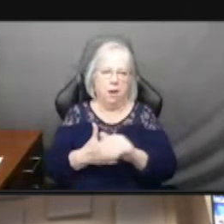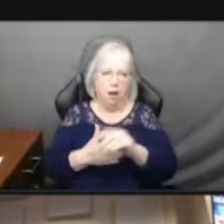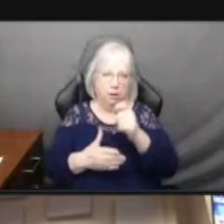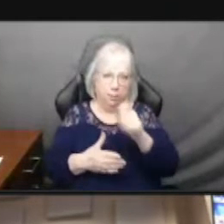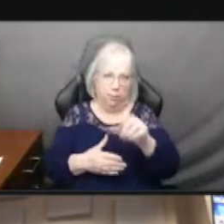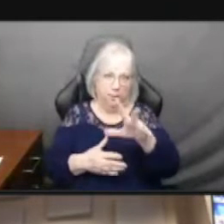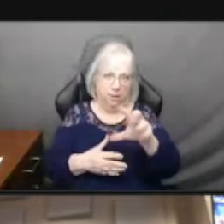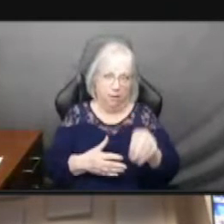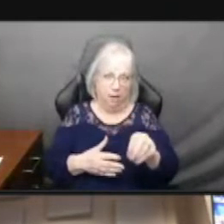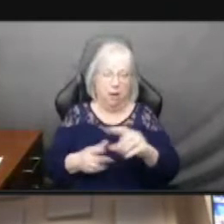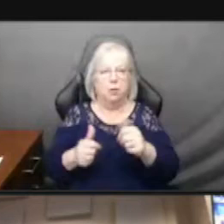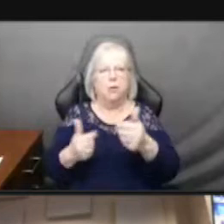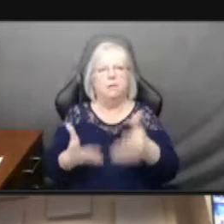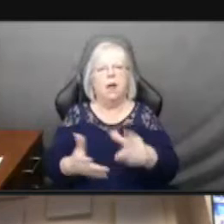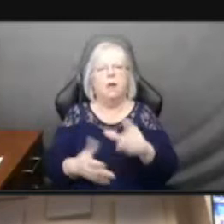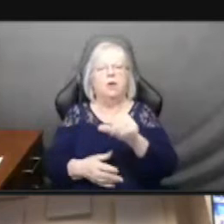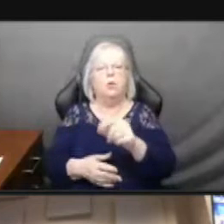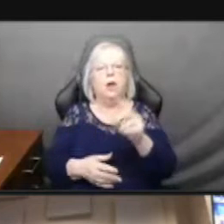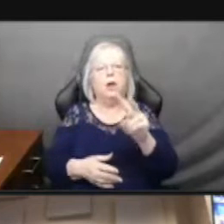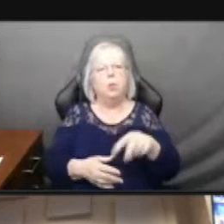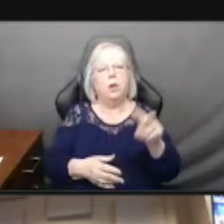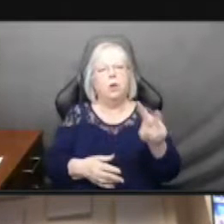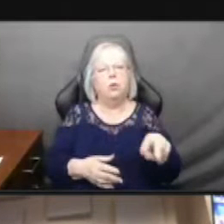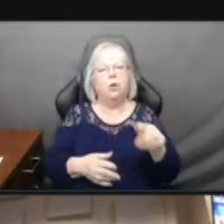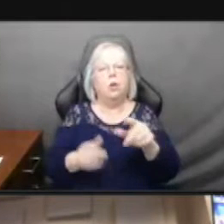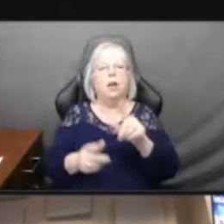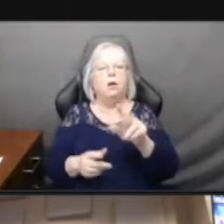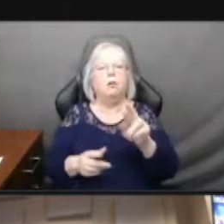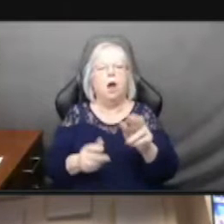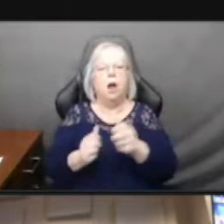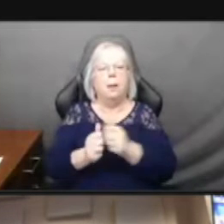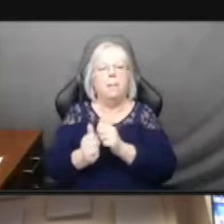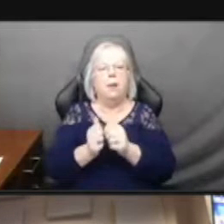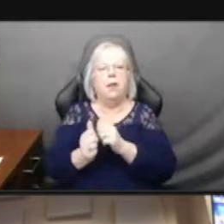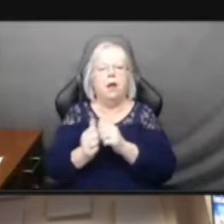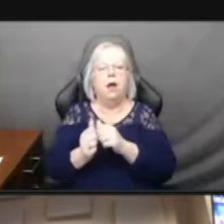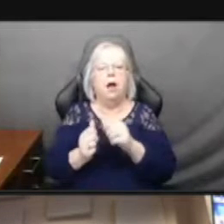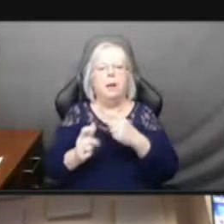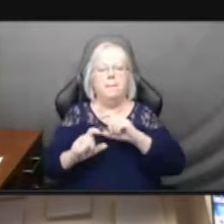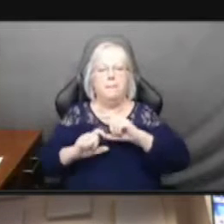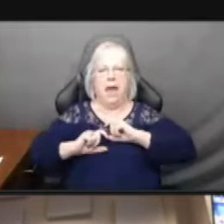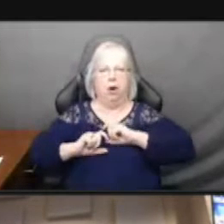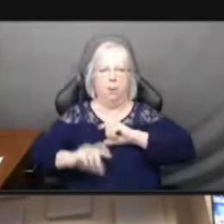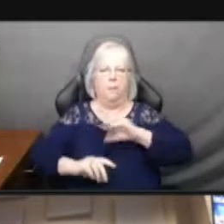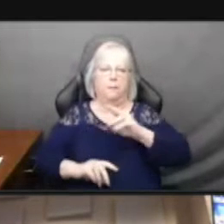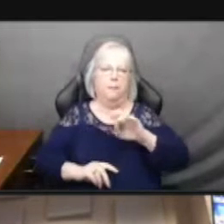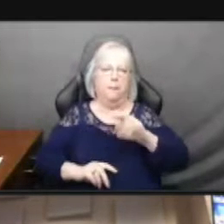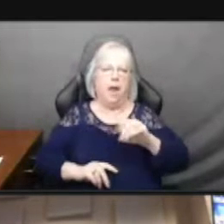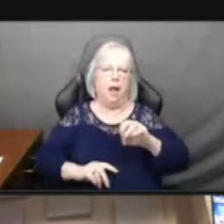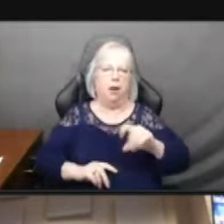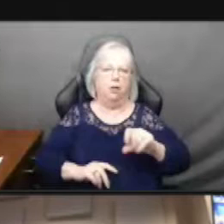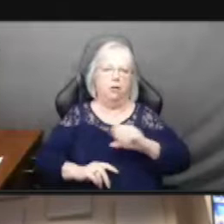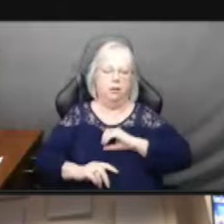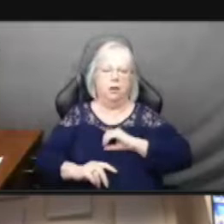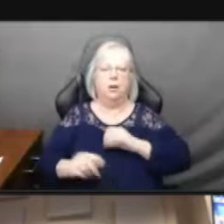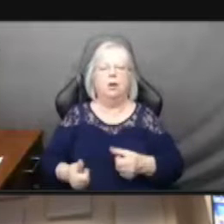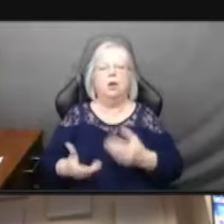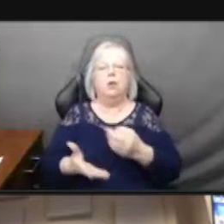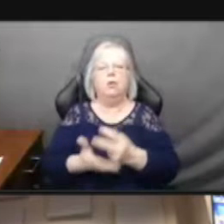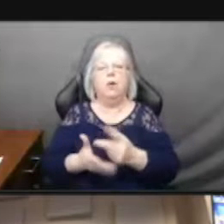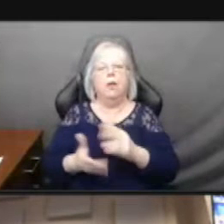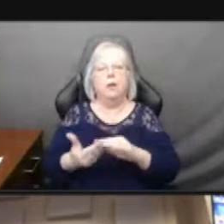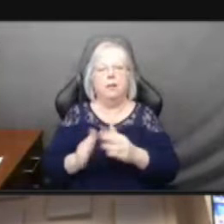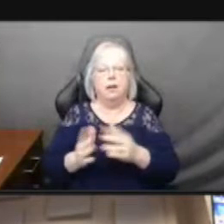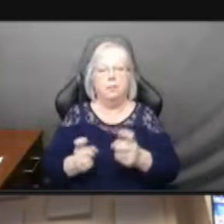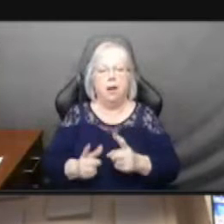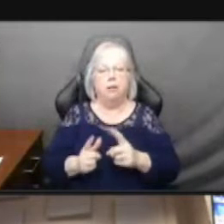$80,215.50 to provide the 2022 Little Rock Marathon Finishers Medals and for the purposes. A resolution authorizes the city manager to enter